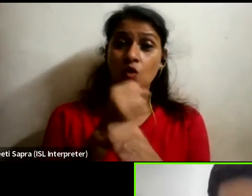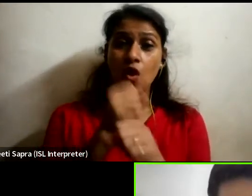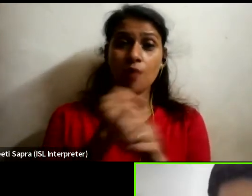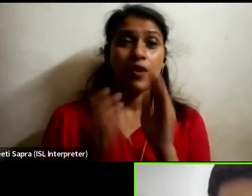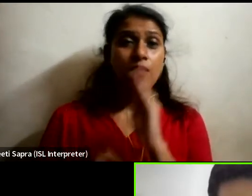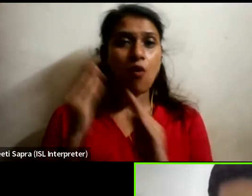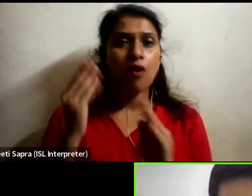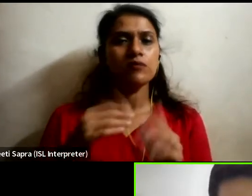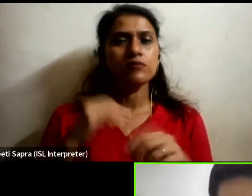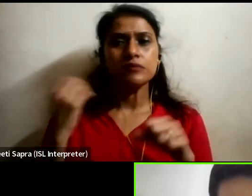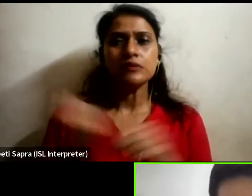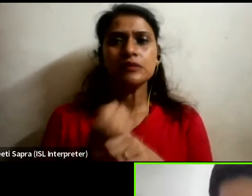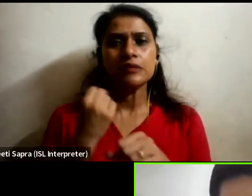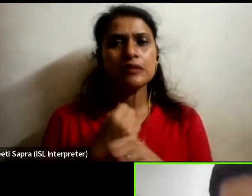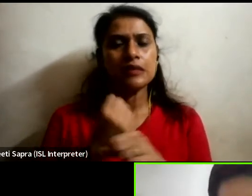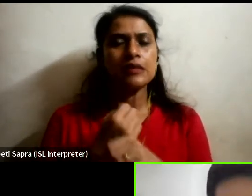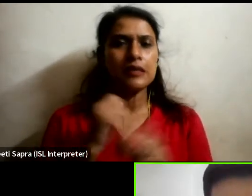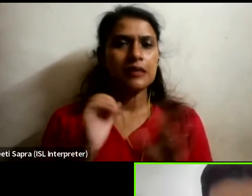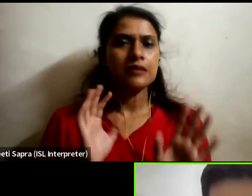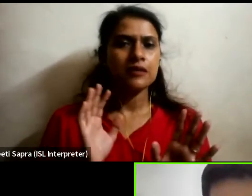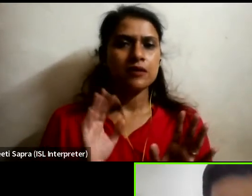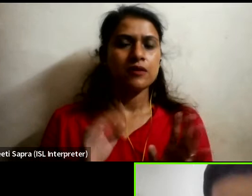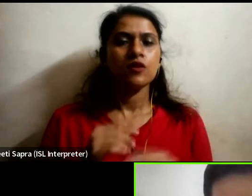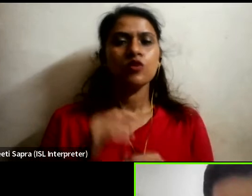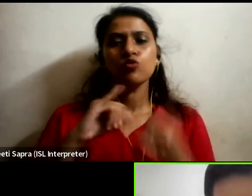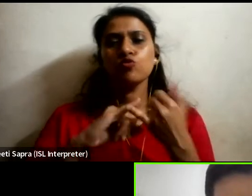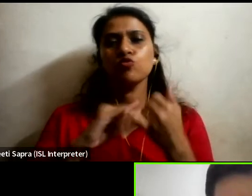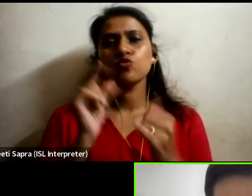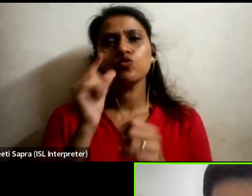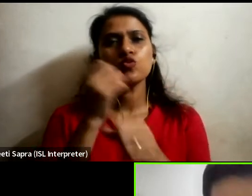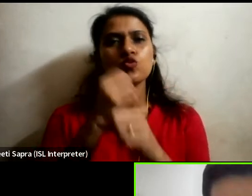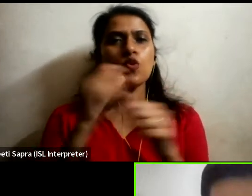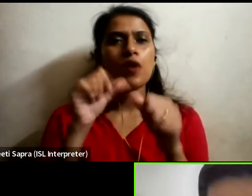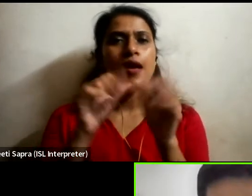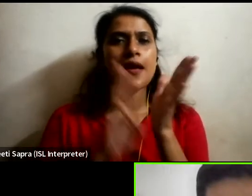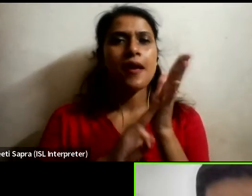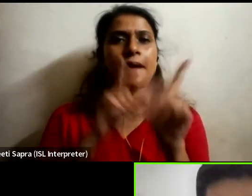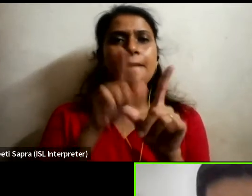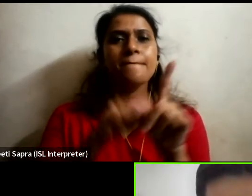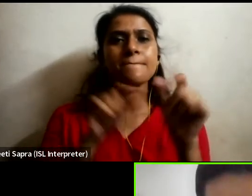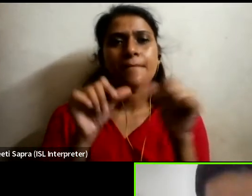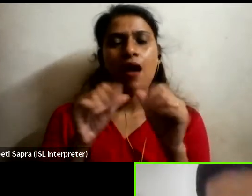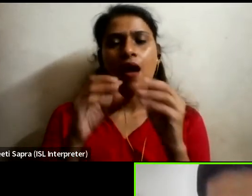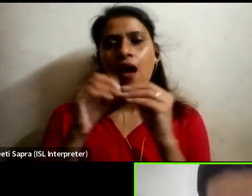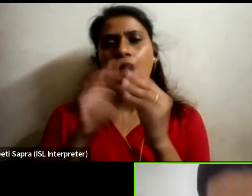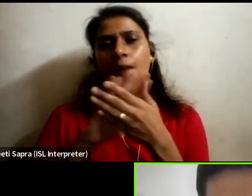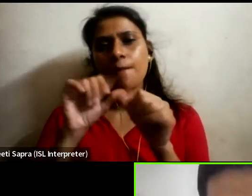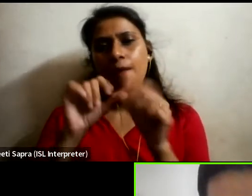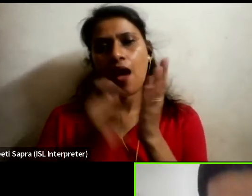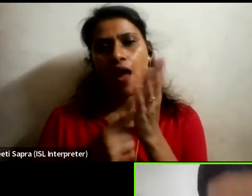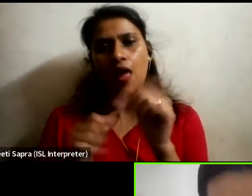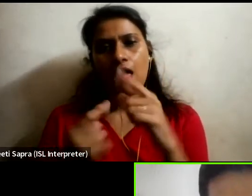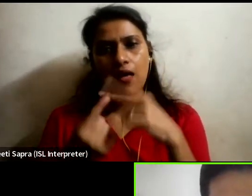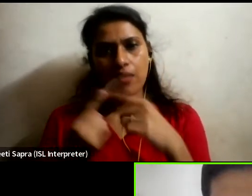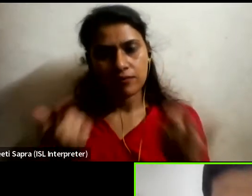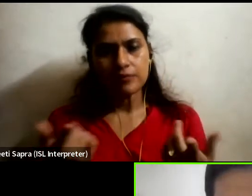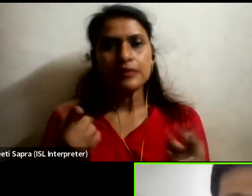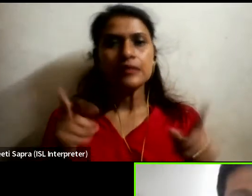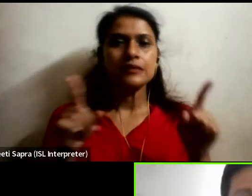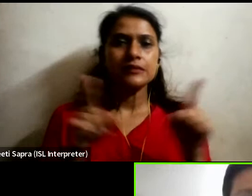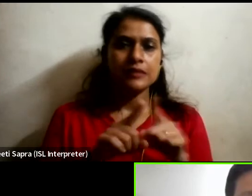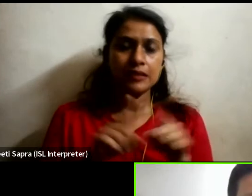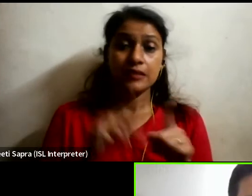things with Sugamya Bharat, etc. That it's trying to make efforts to really get